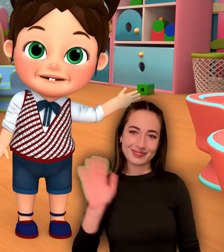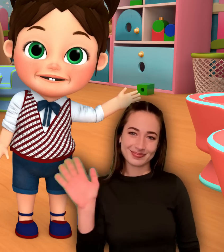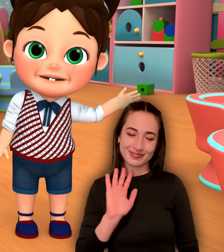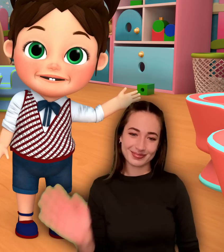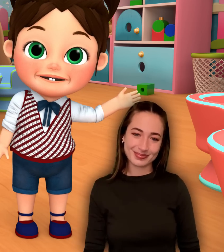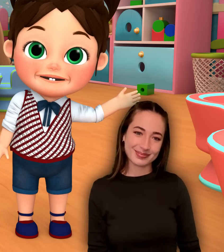dance